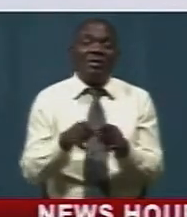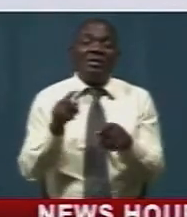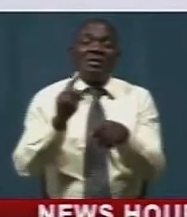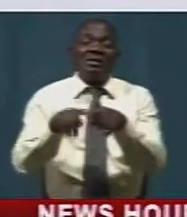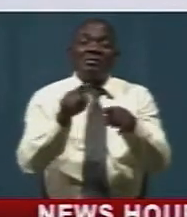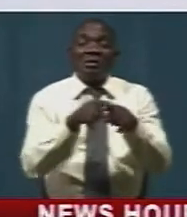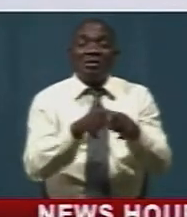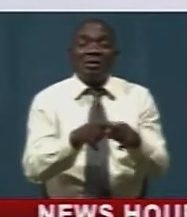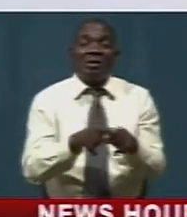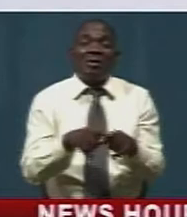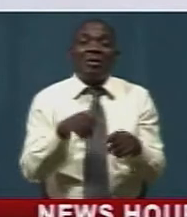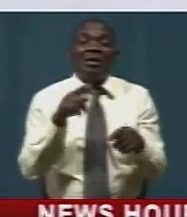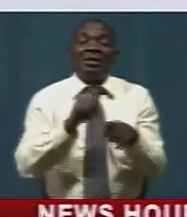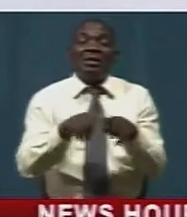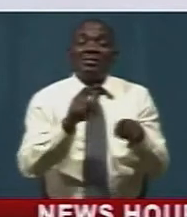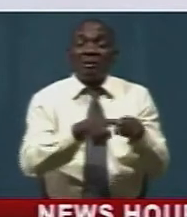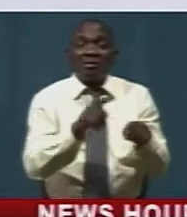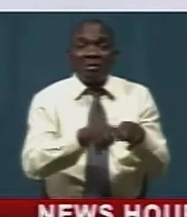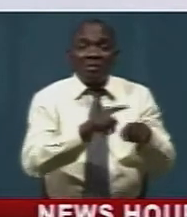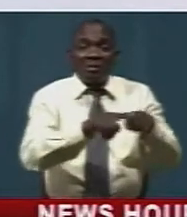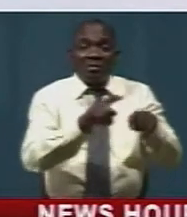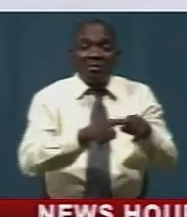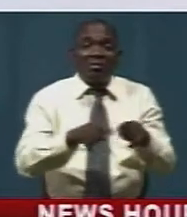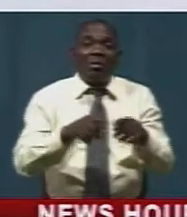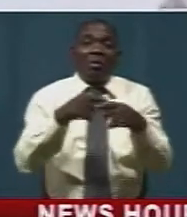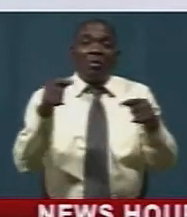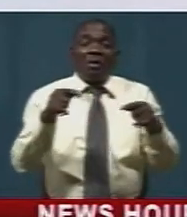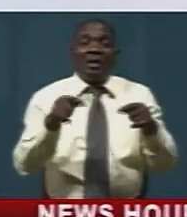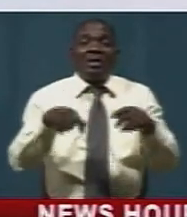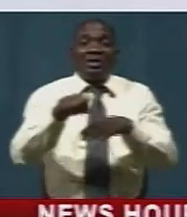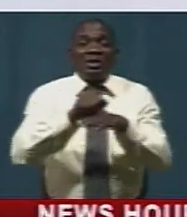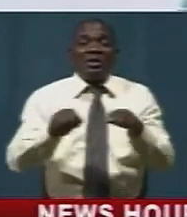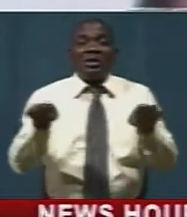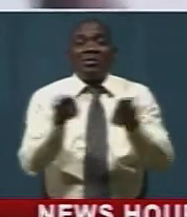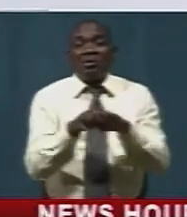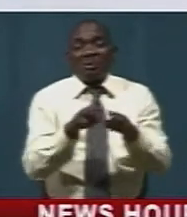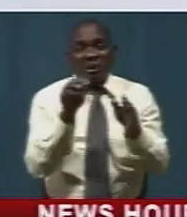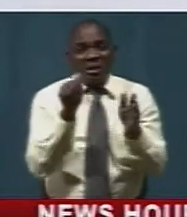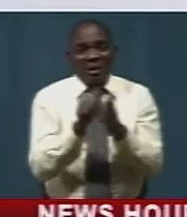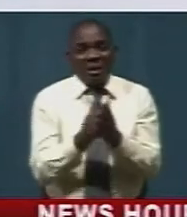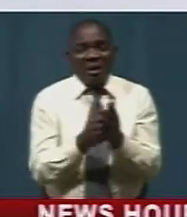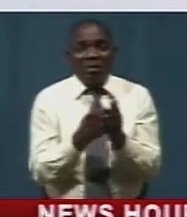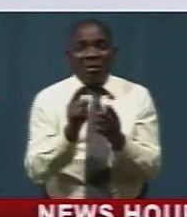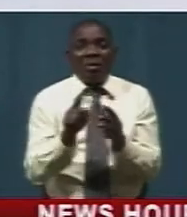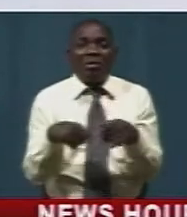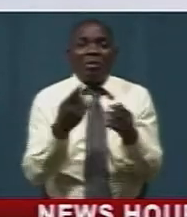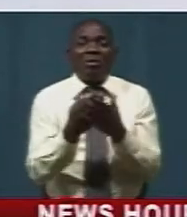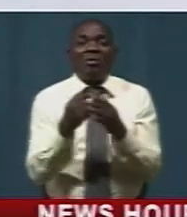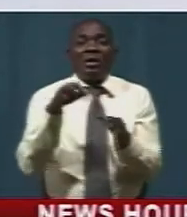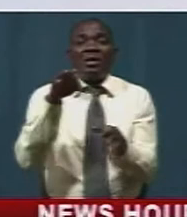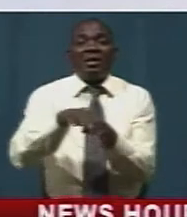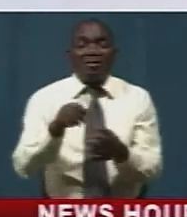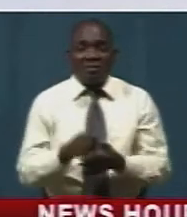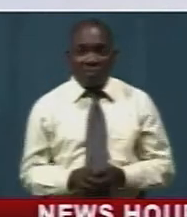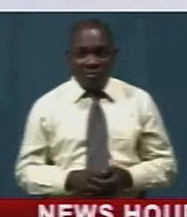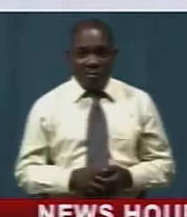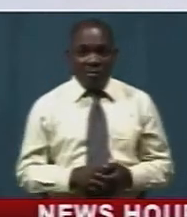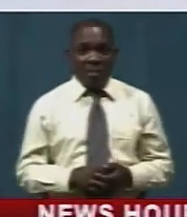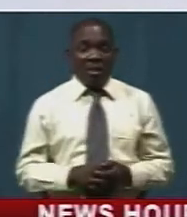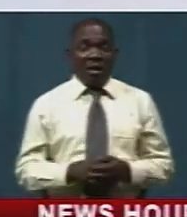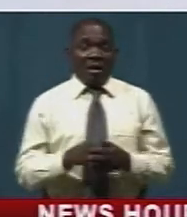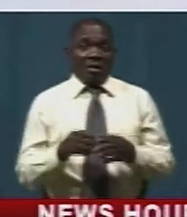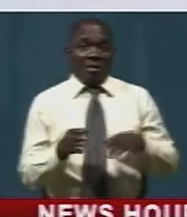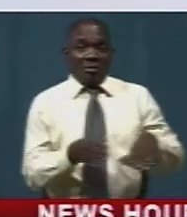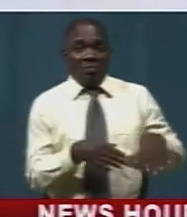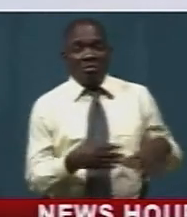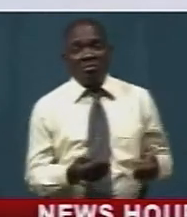closed arbitrarily, and that is part of the environment before you go into an election. Aside from that,